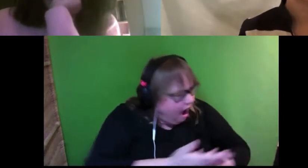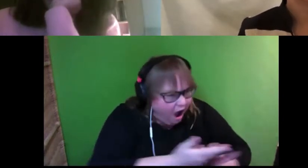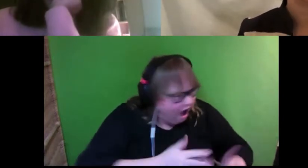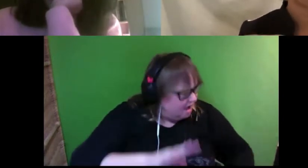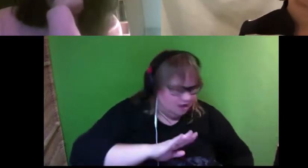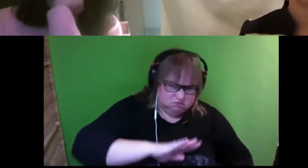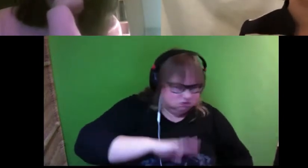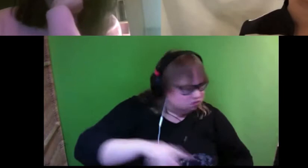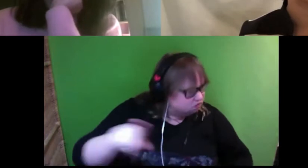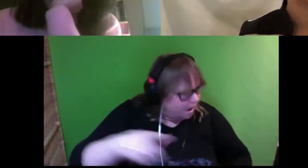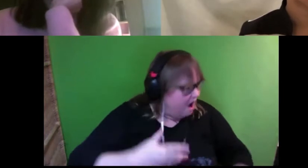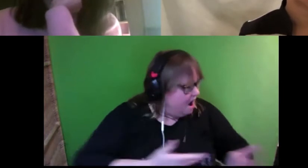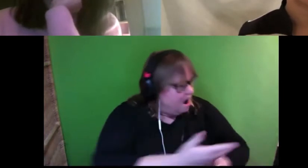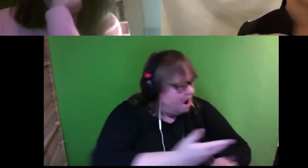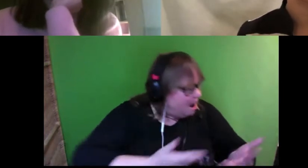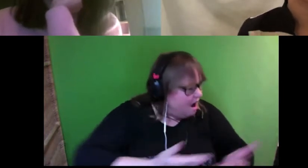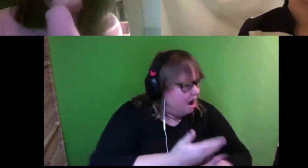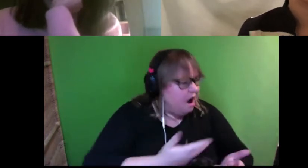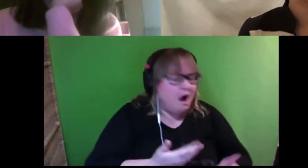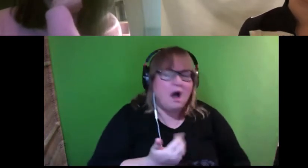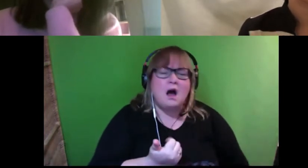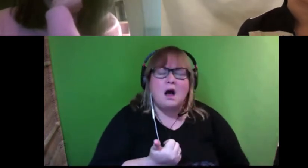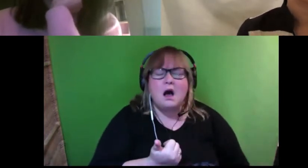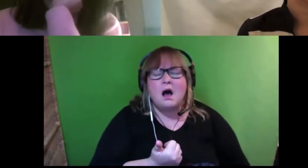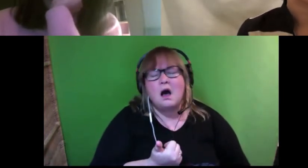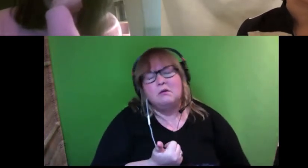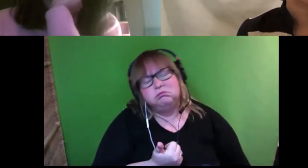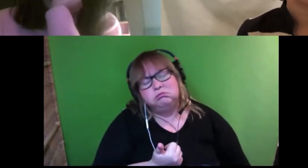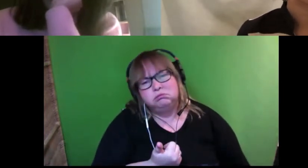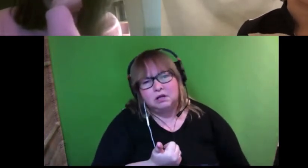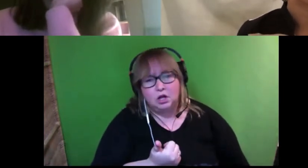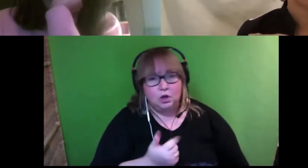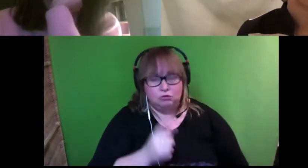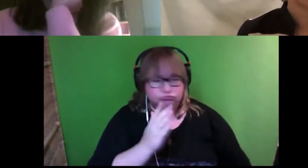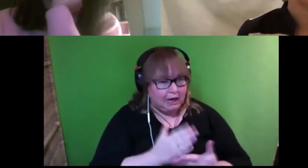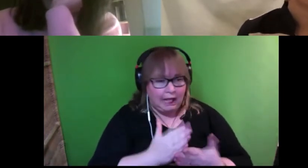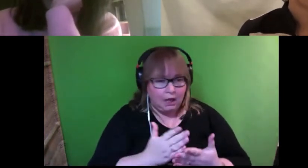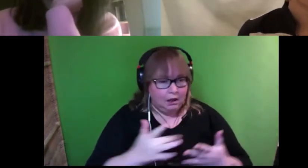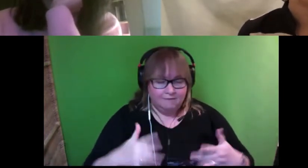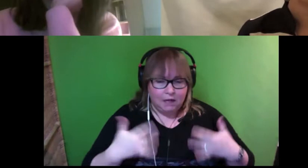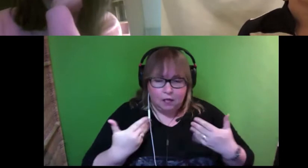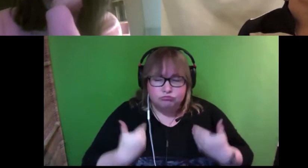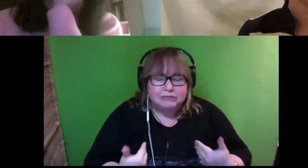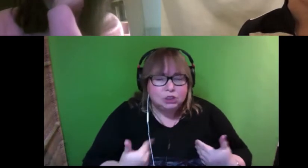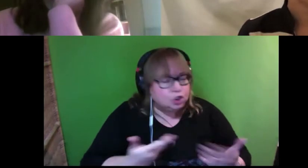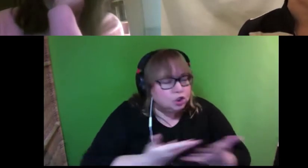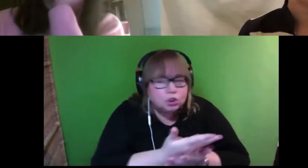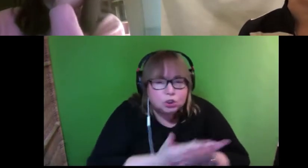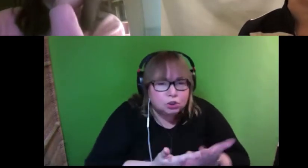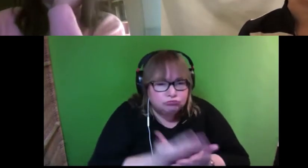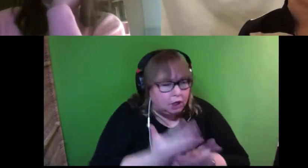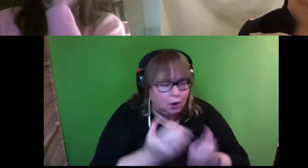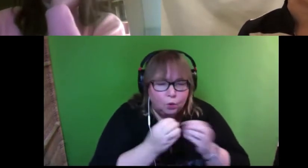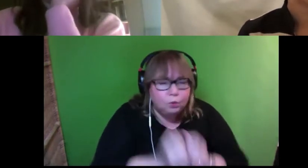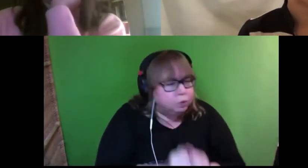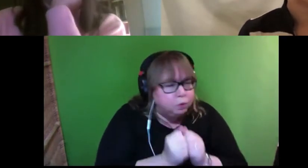so much of the time that's where the sweetest, most nourishing conversations I've had are.